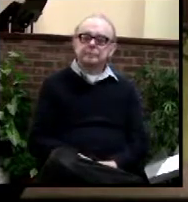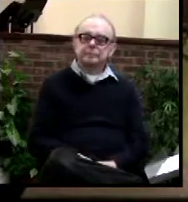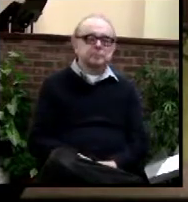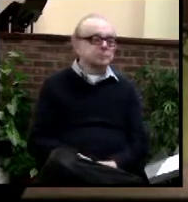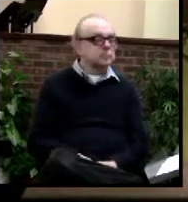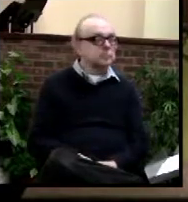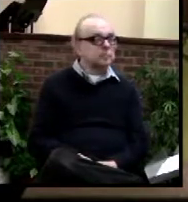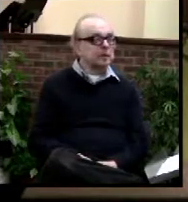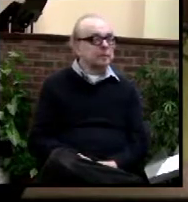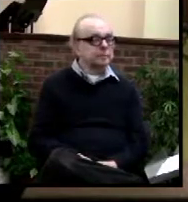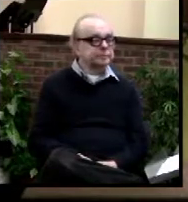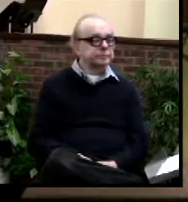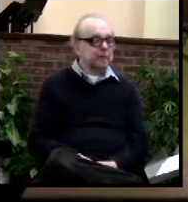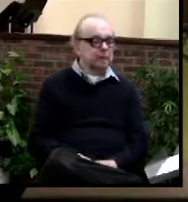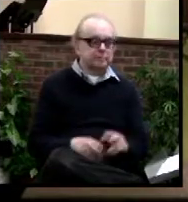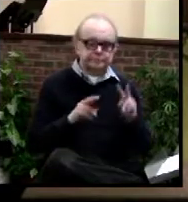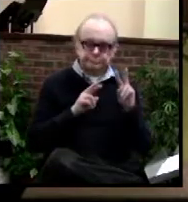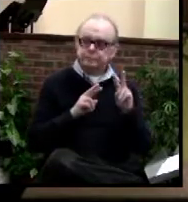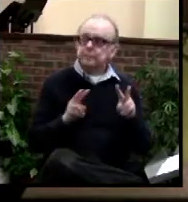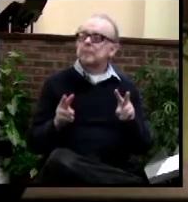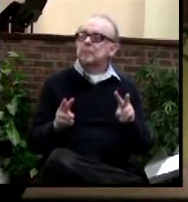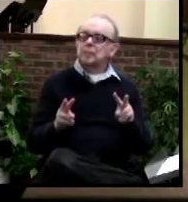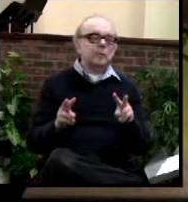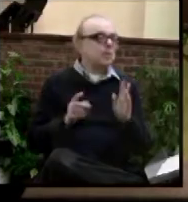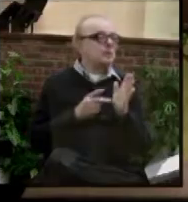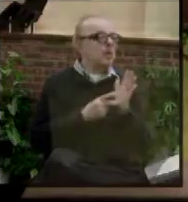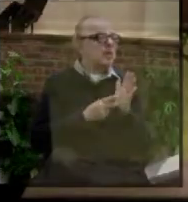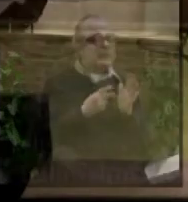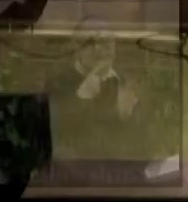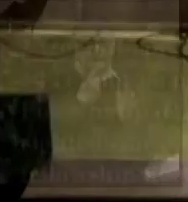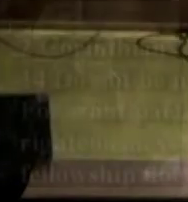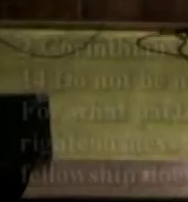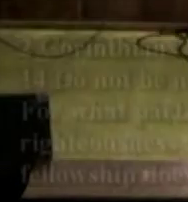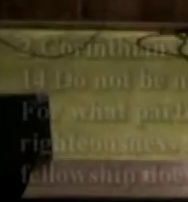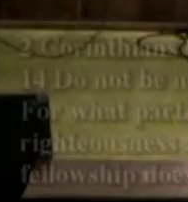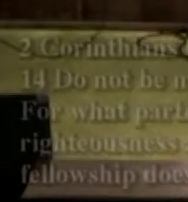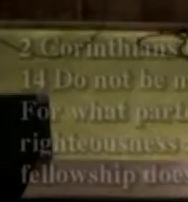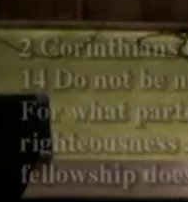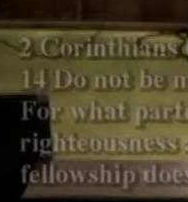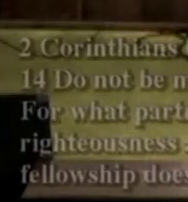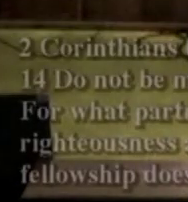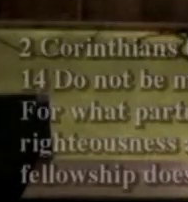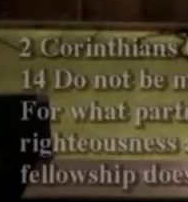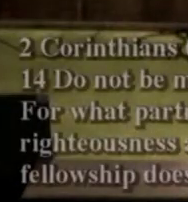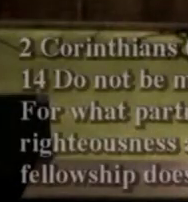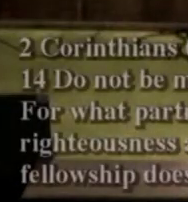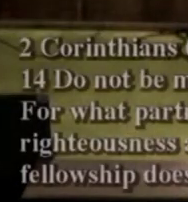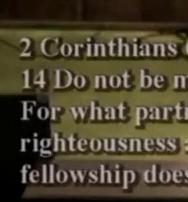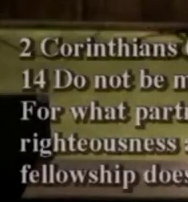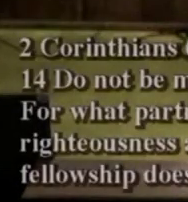Just look at what he says. He starts out and he says, do